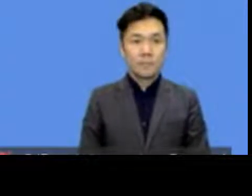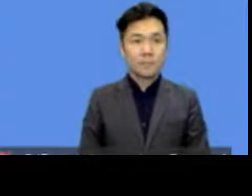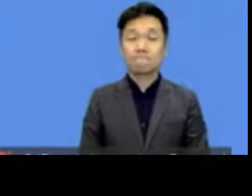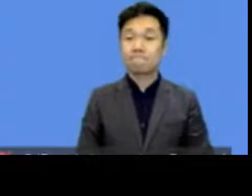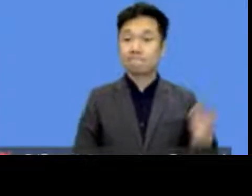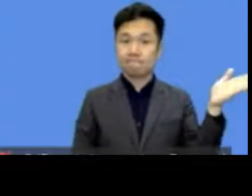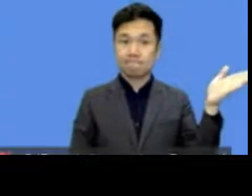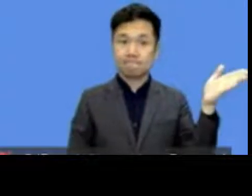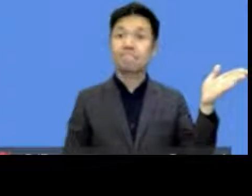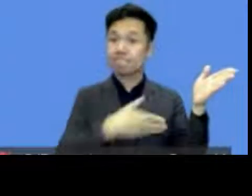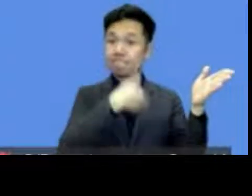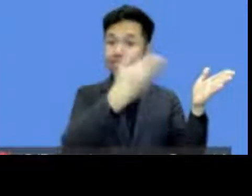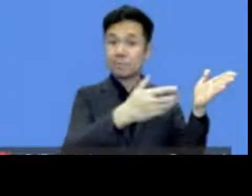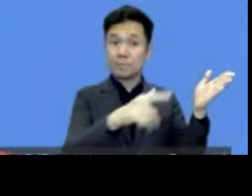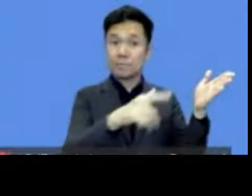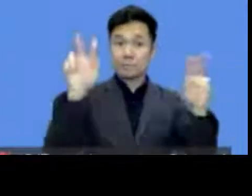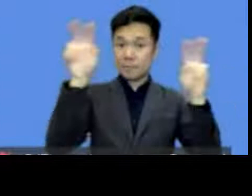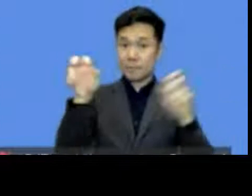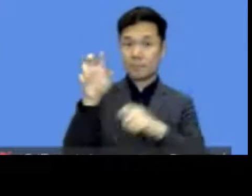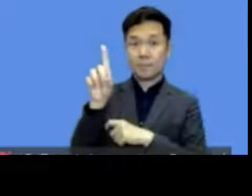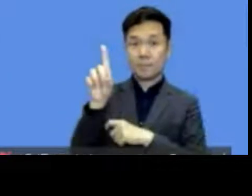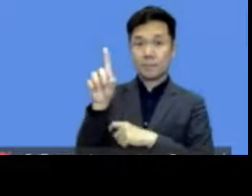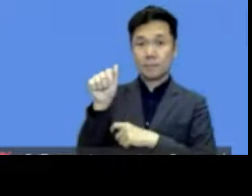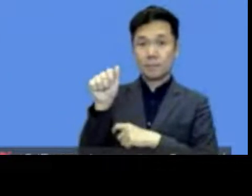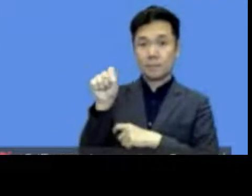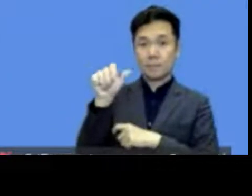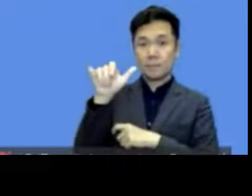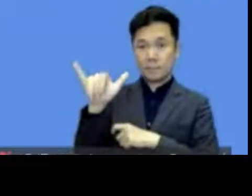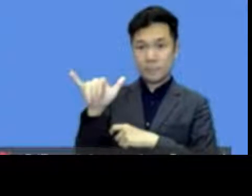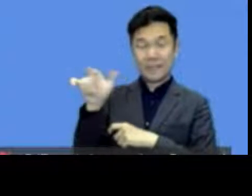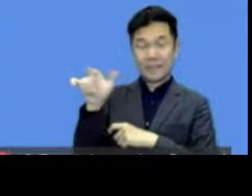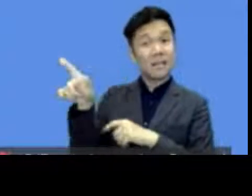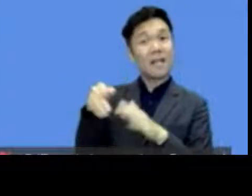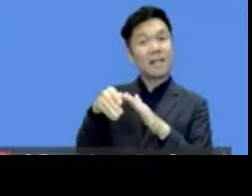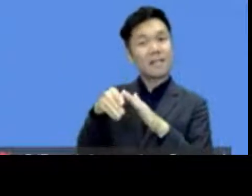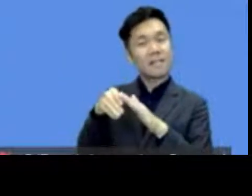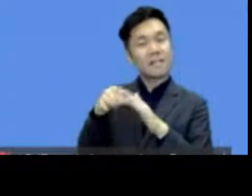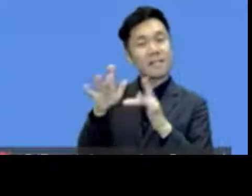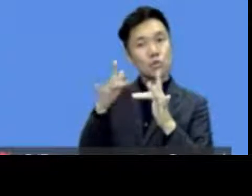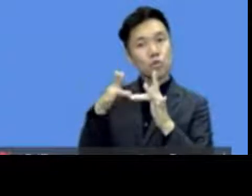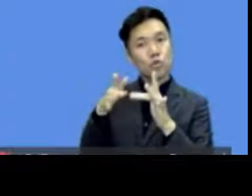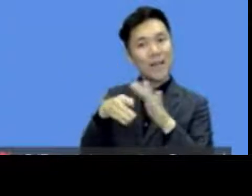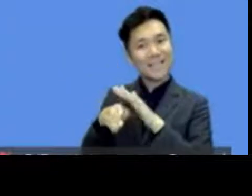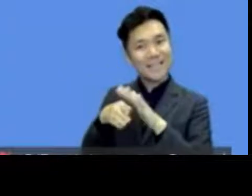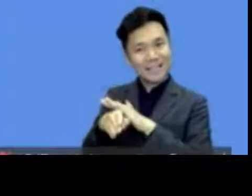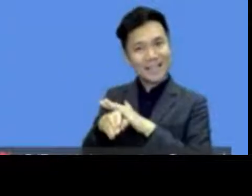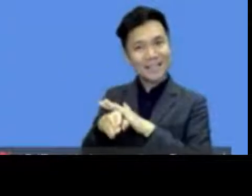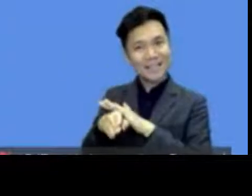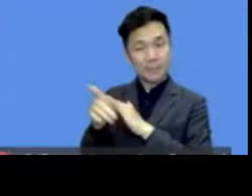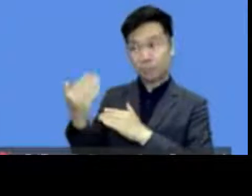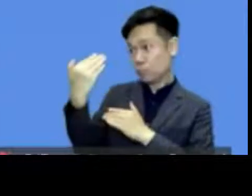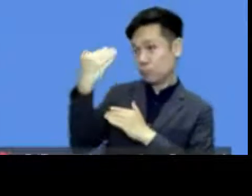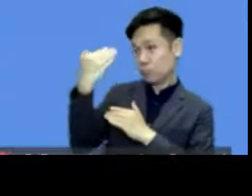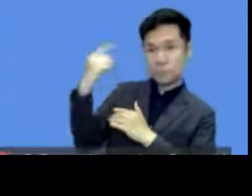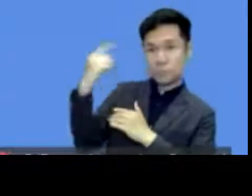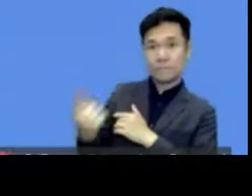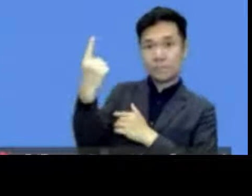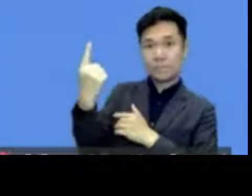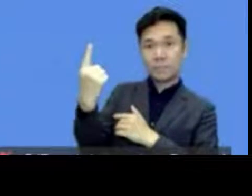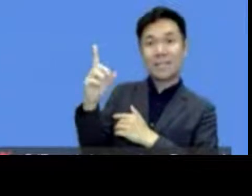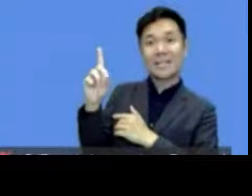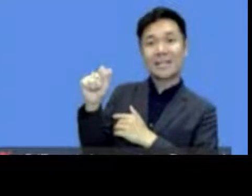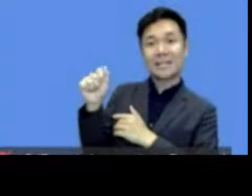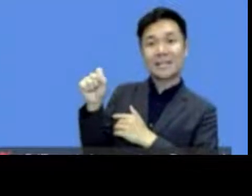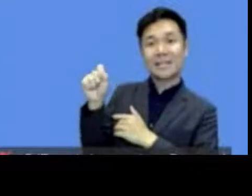So the DAISY stands for the Digital Accessible Information System, which was developed by the DAISY